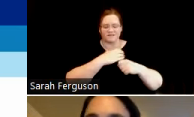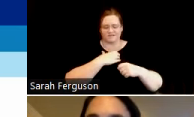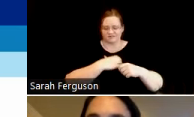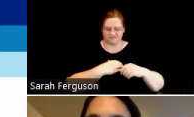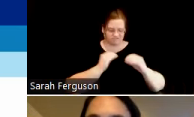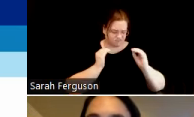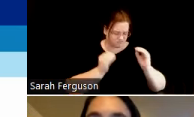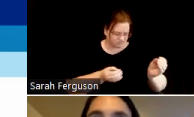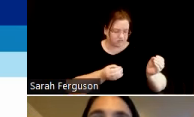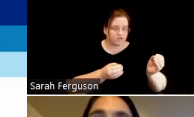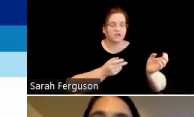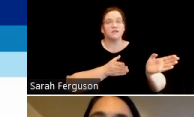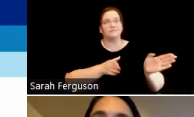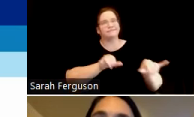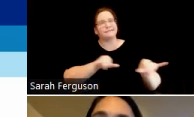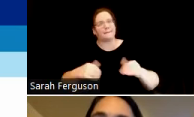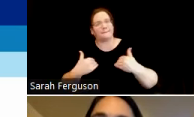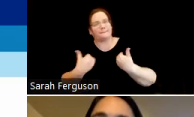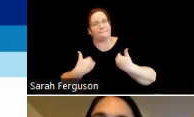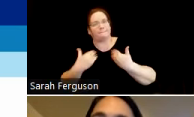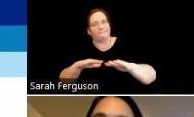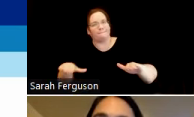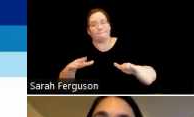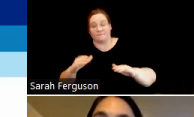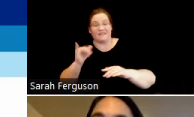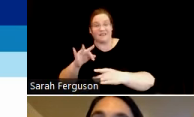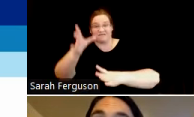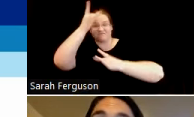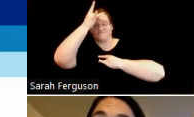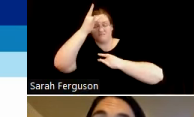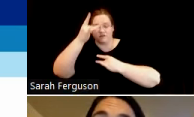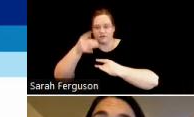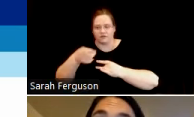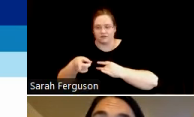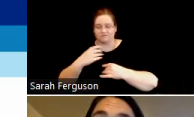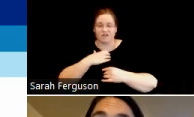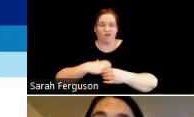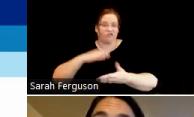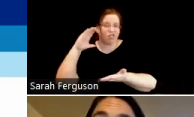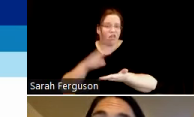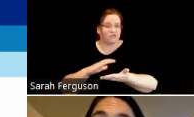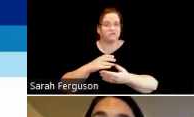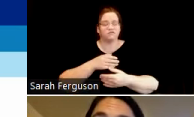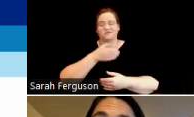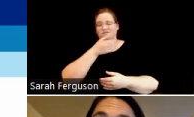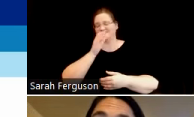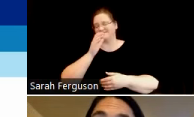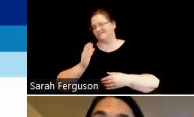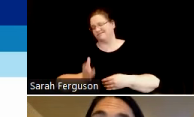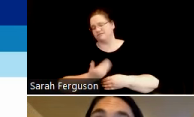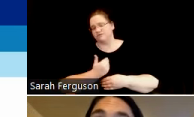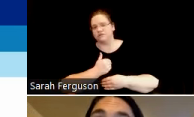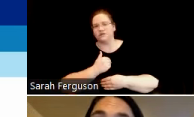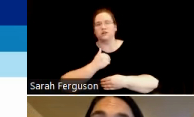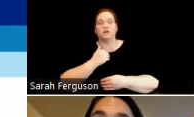can cause dehydration. And then it can also cause inflammation of other organs, including the